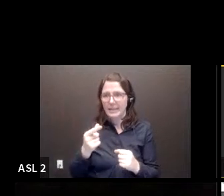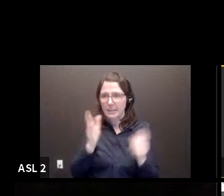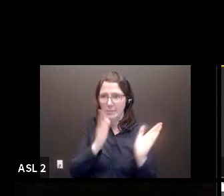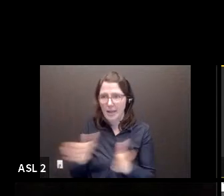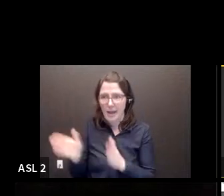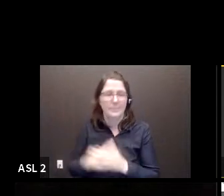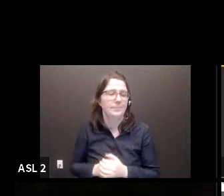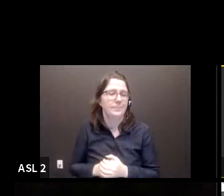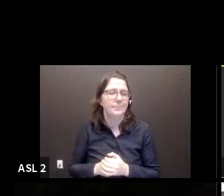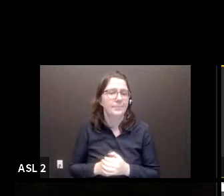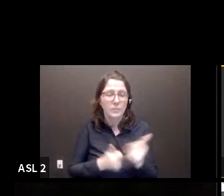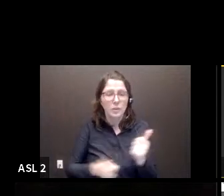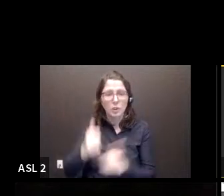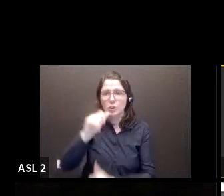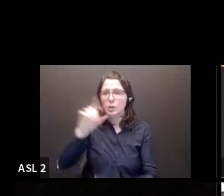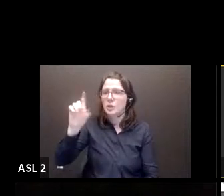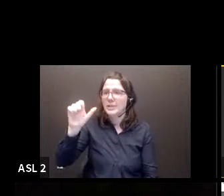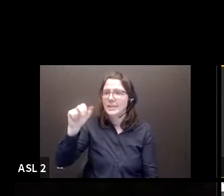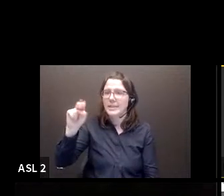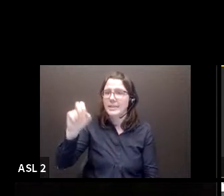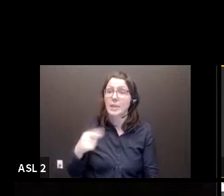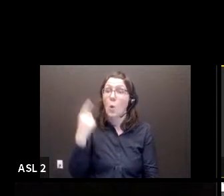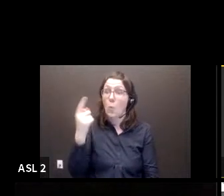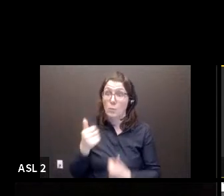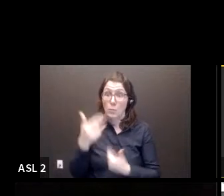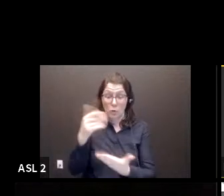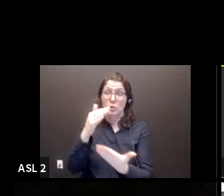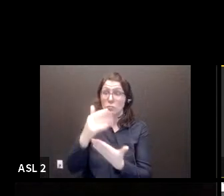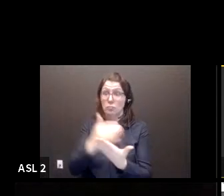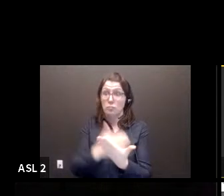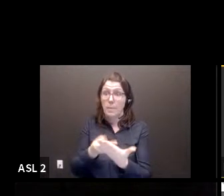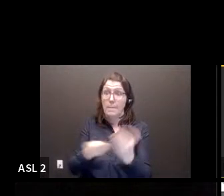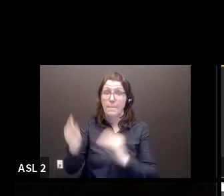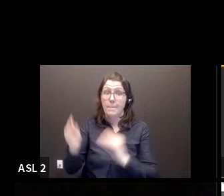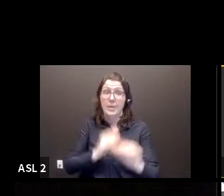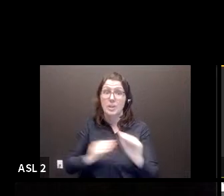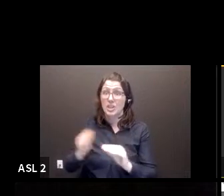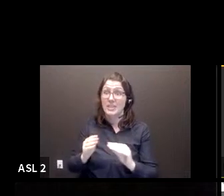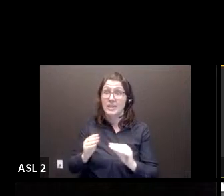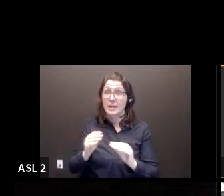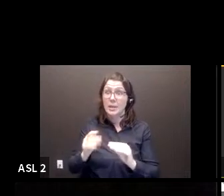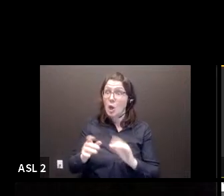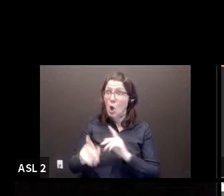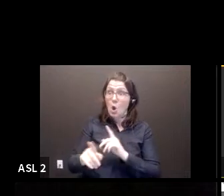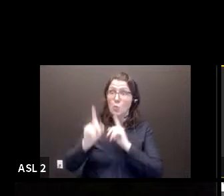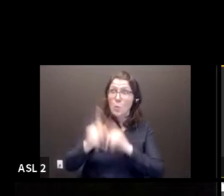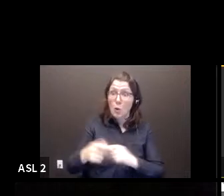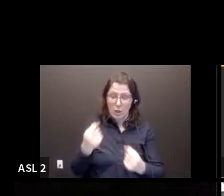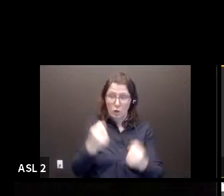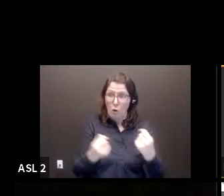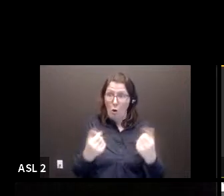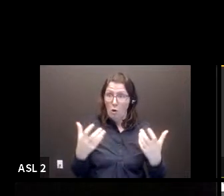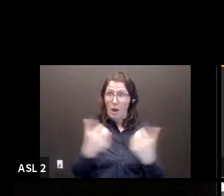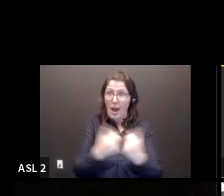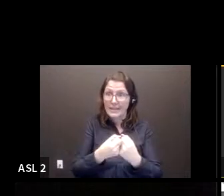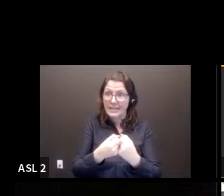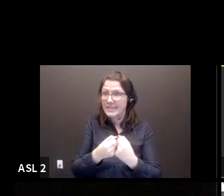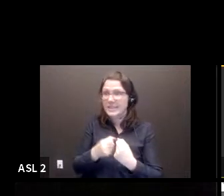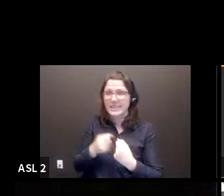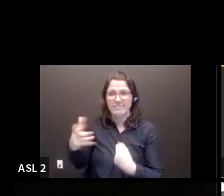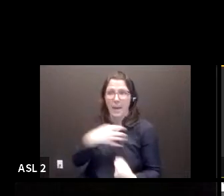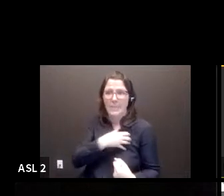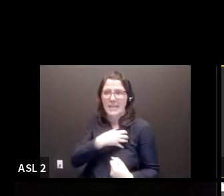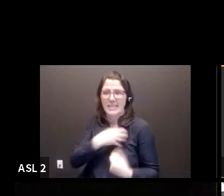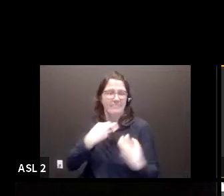the proposals in the budget is outsourcing the collision reporting center the draft budget